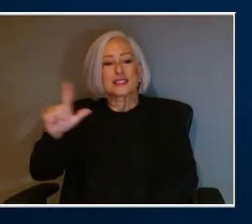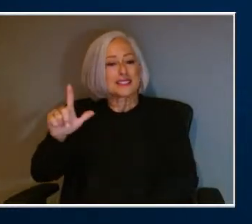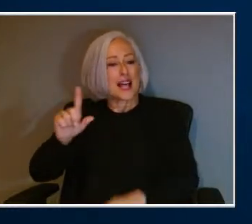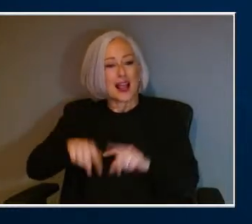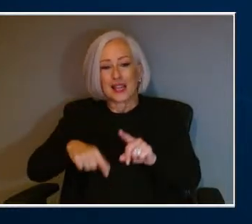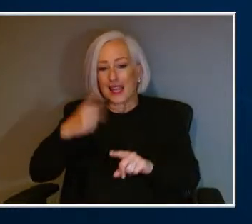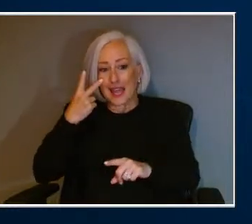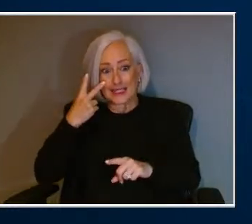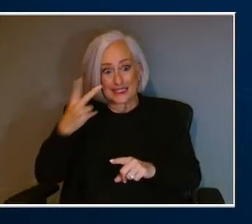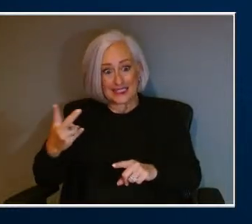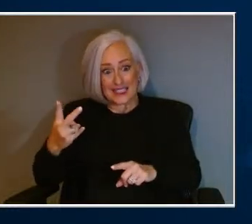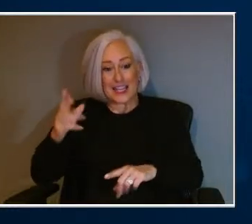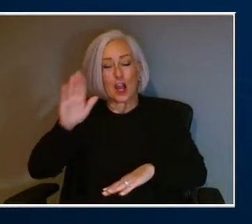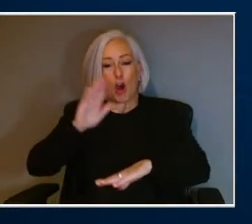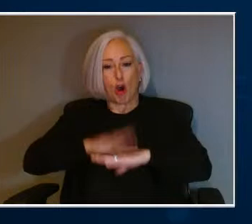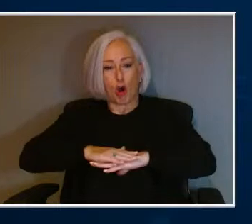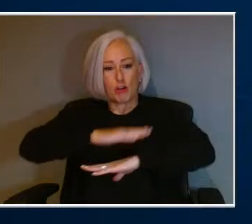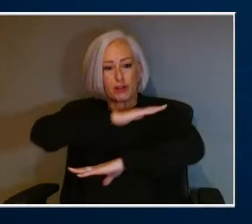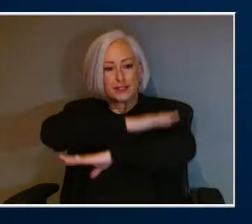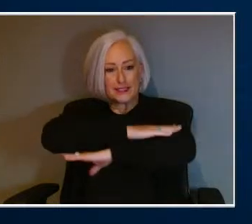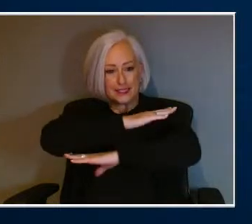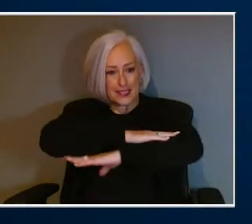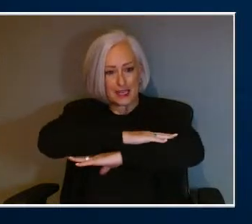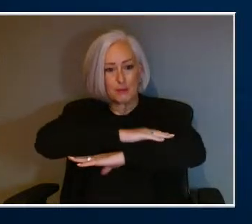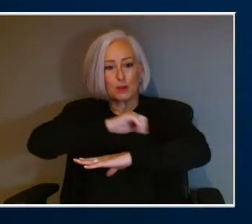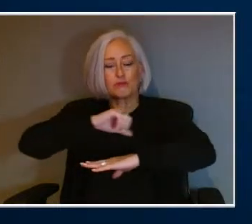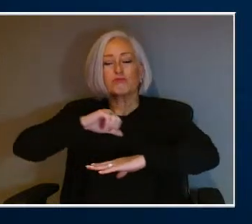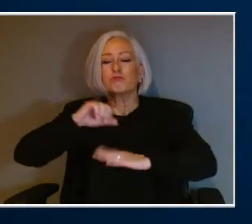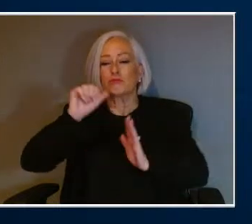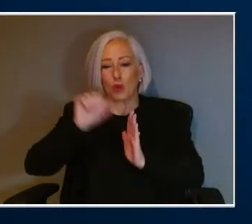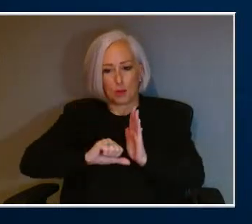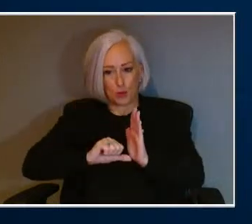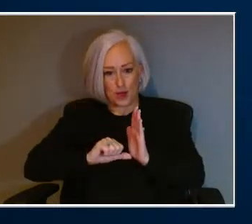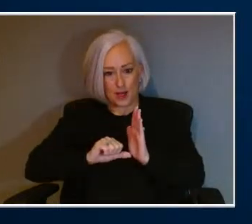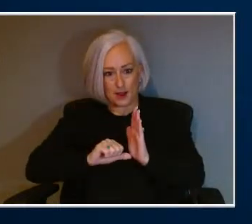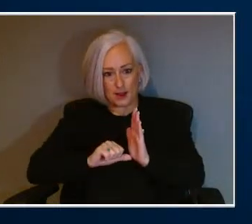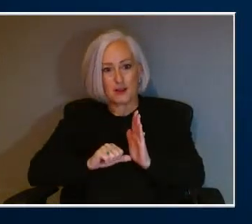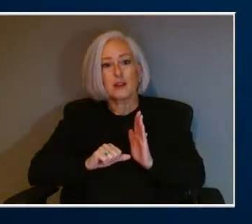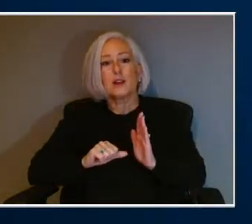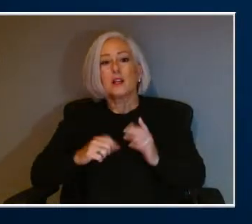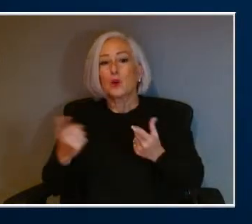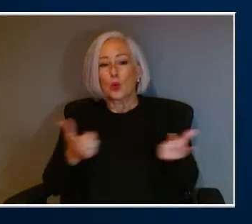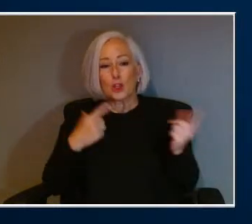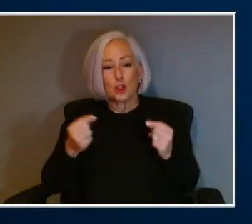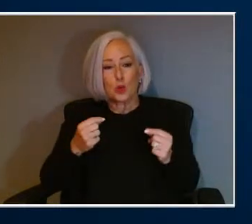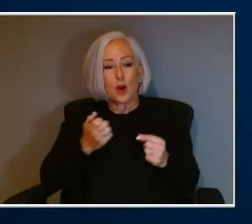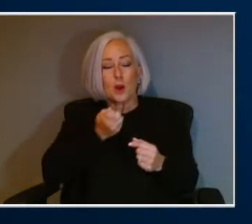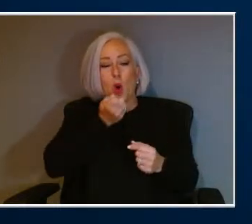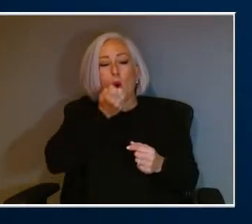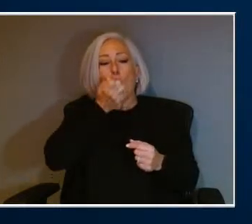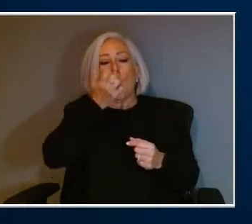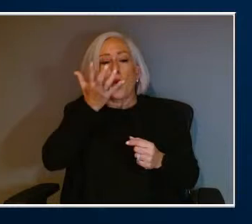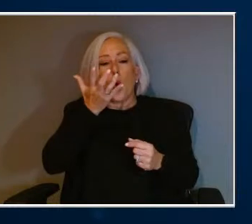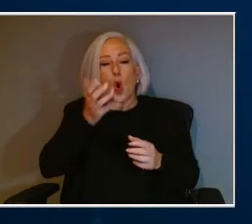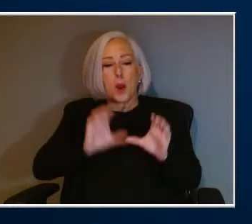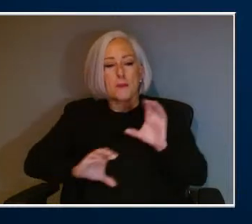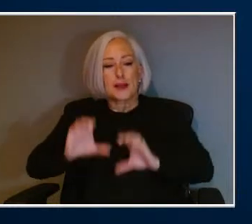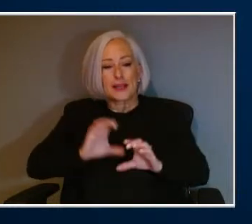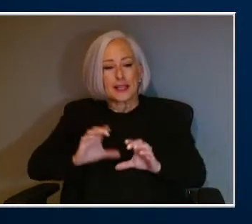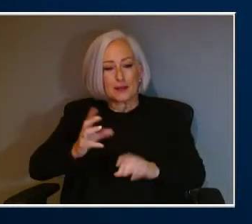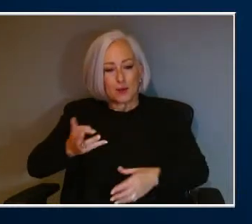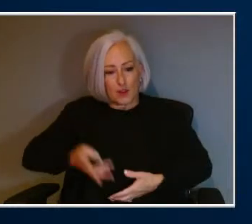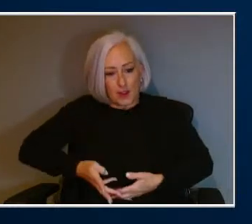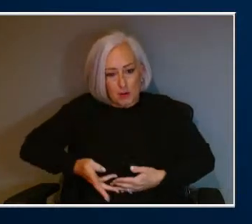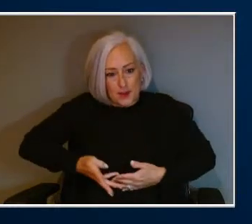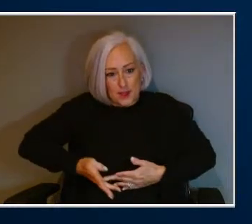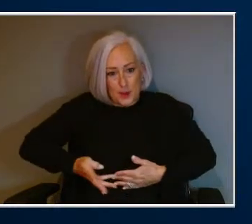operating table with the eye of the surgeon, that's treated where we heat up the chemotherapy and then infuse that into the abdominal cavity. So the